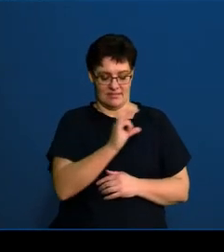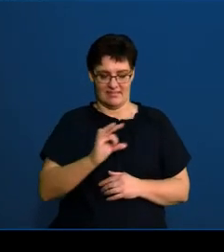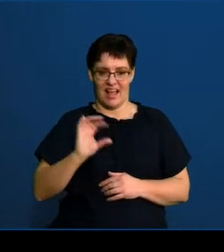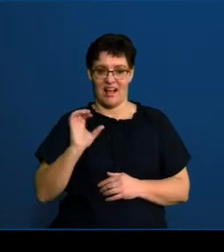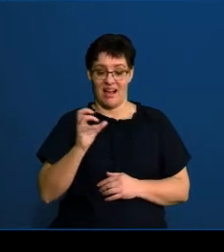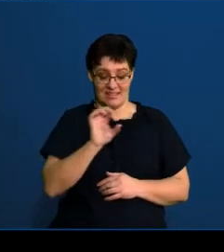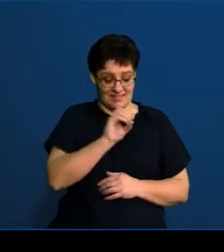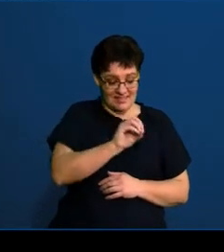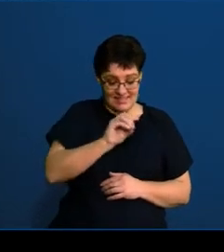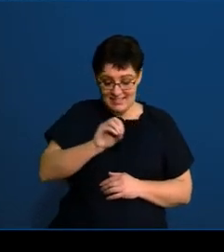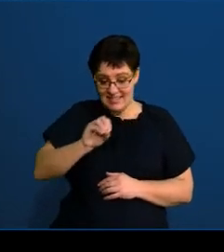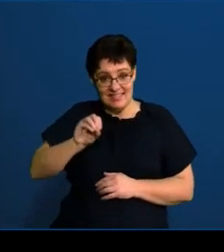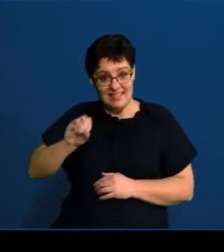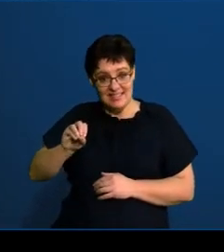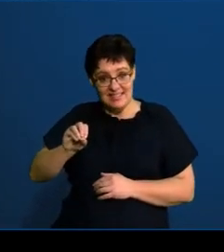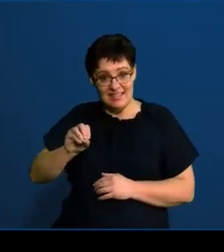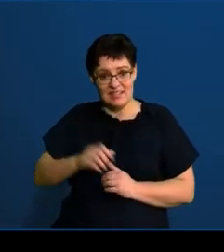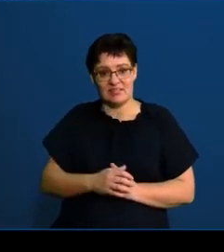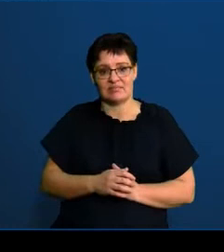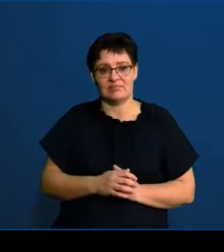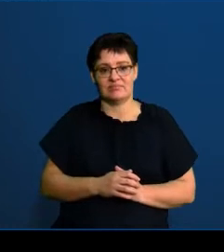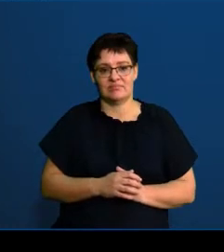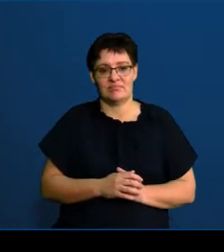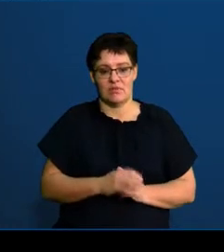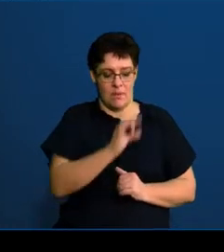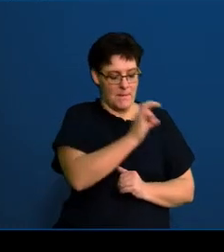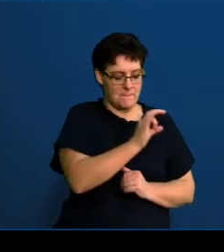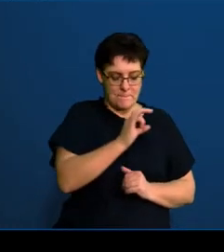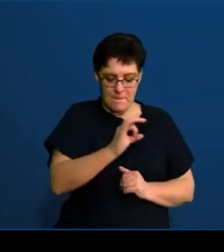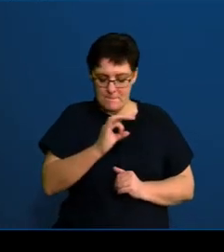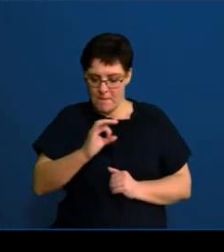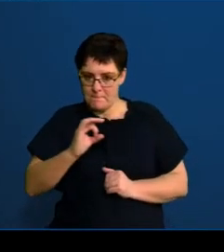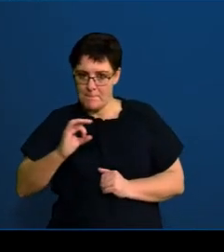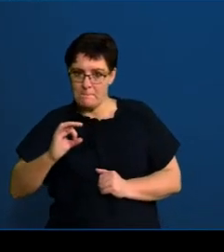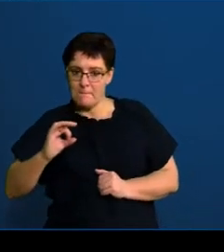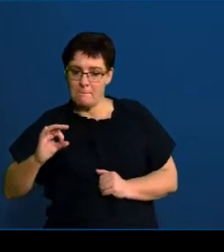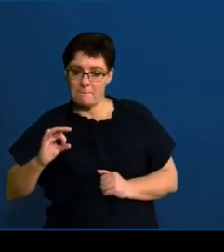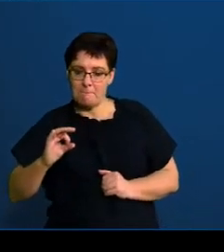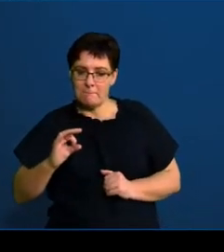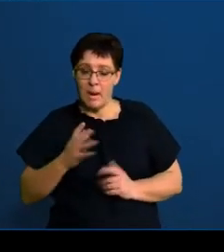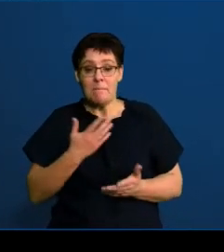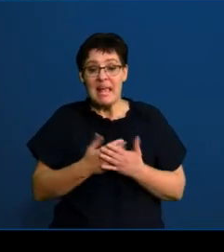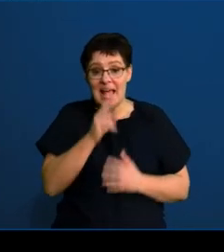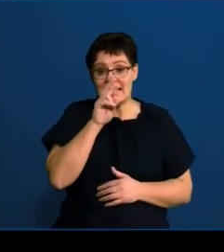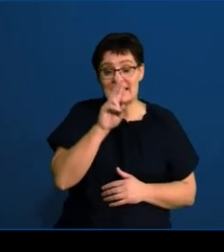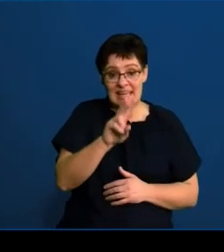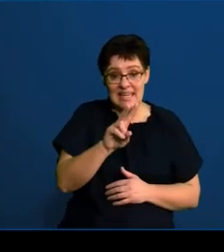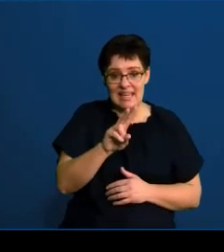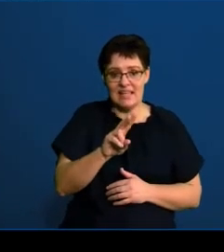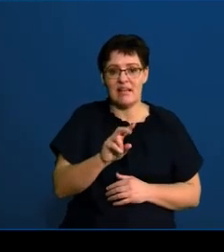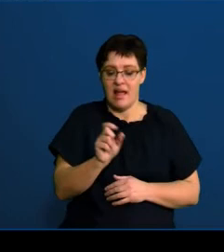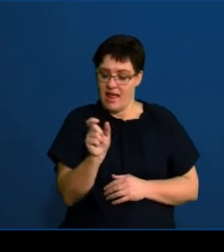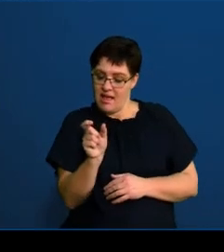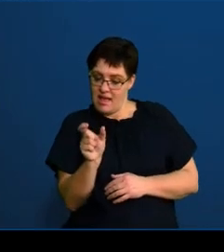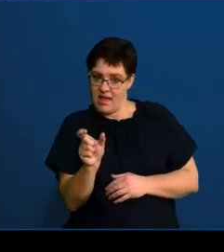along the length of my window. Okay, So I can see now that I'm going to take the length, so